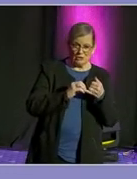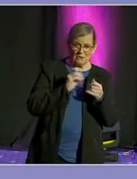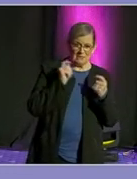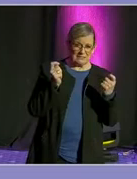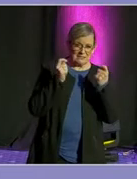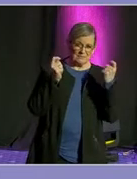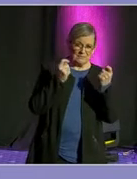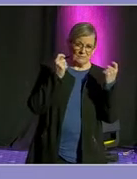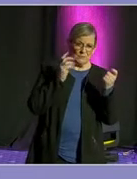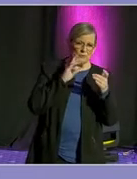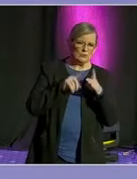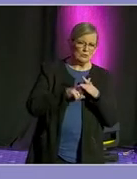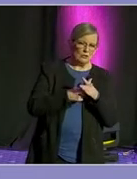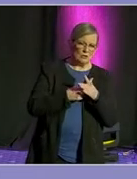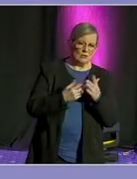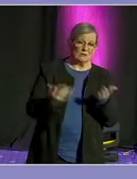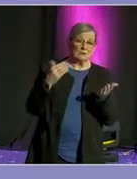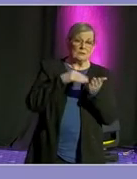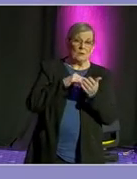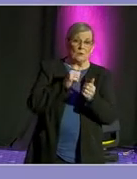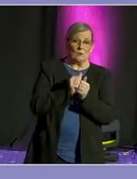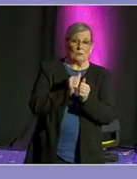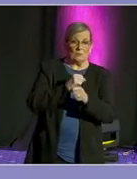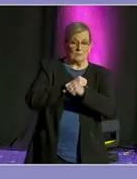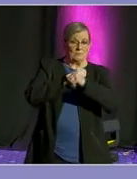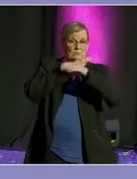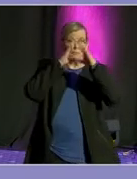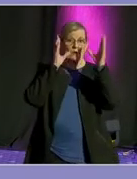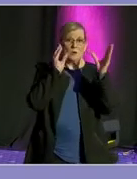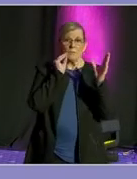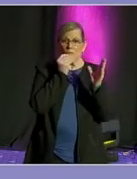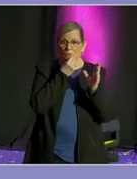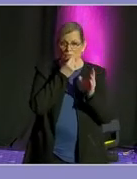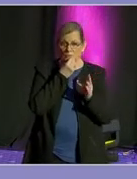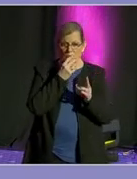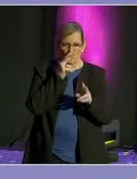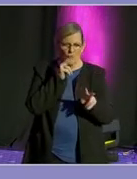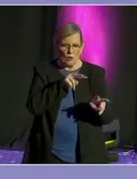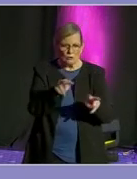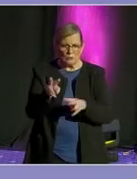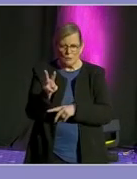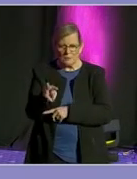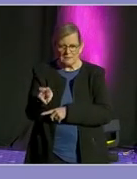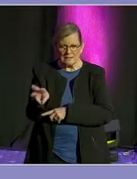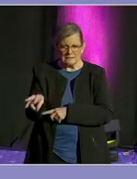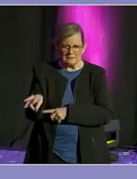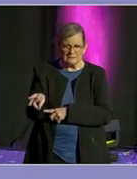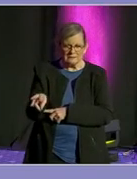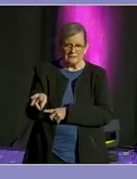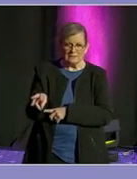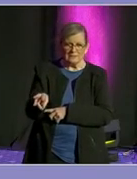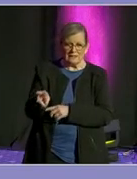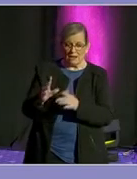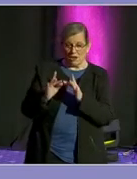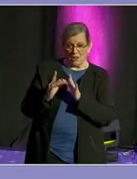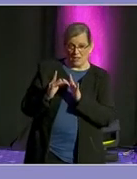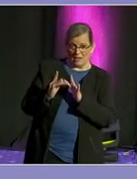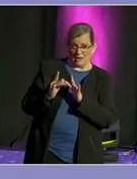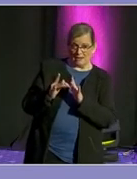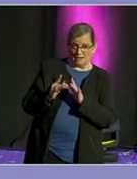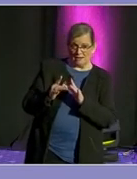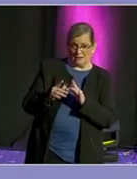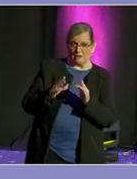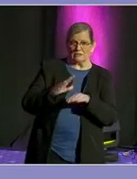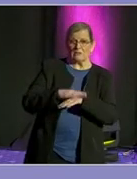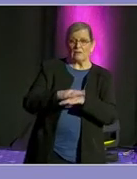a reimagined Bloom Watch website. In addition to the BloomCam, the site features a new on-demand virtual